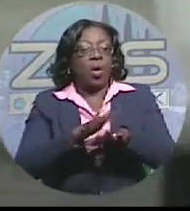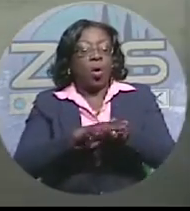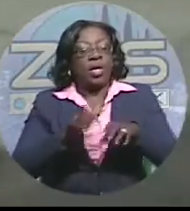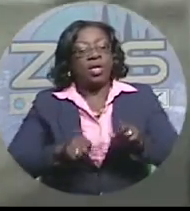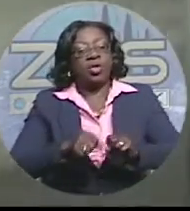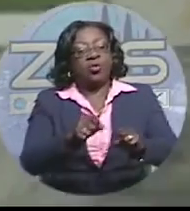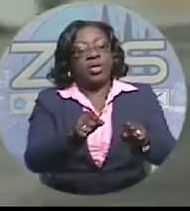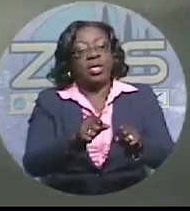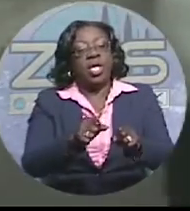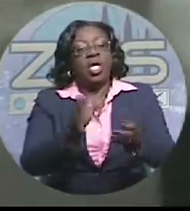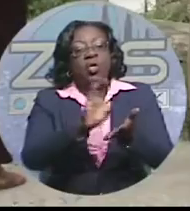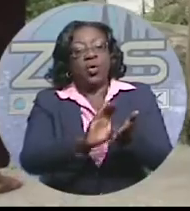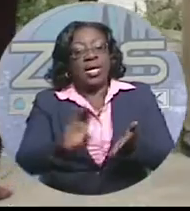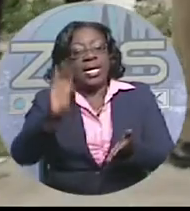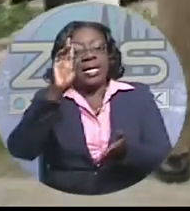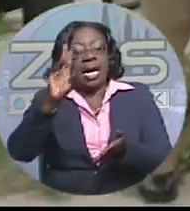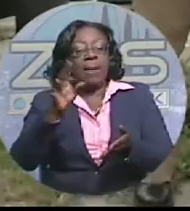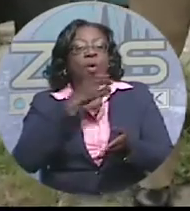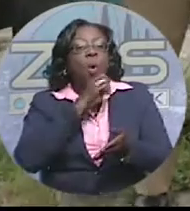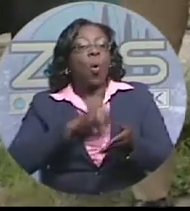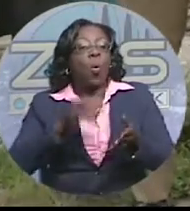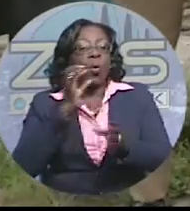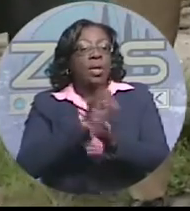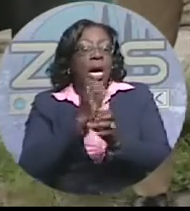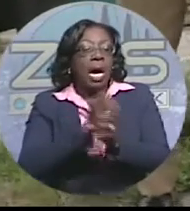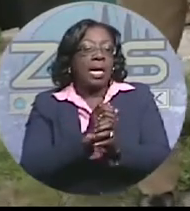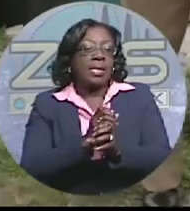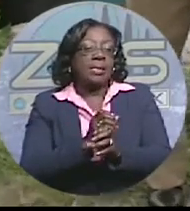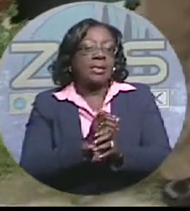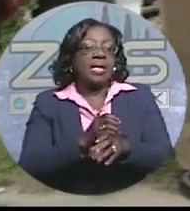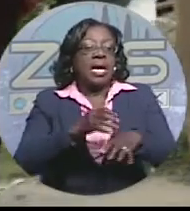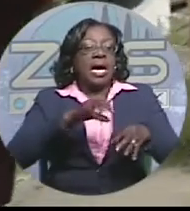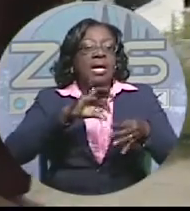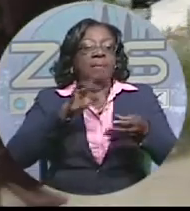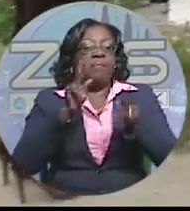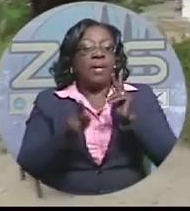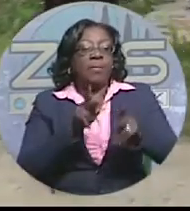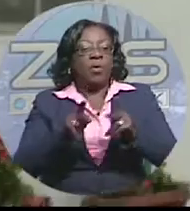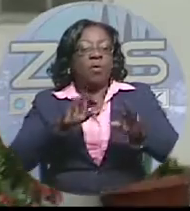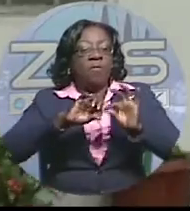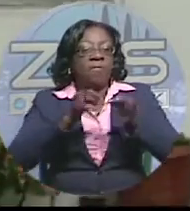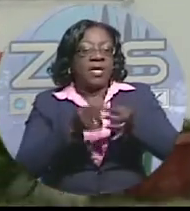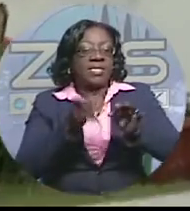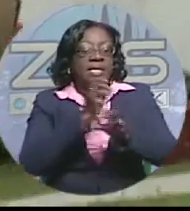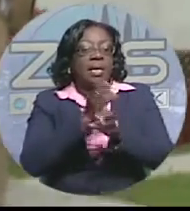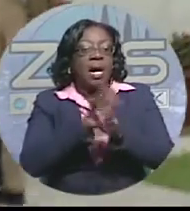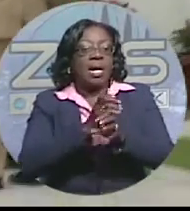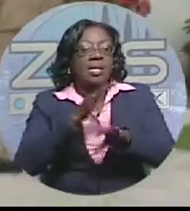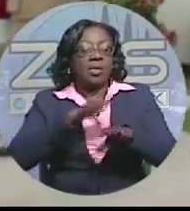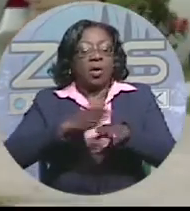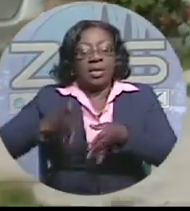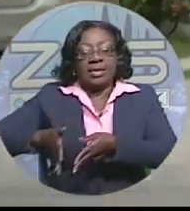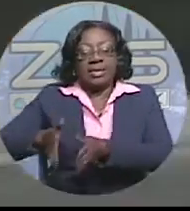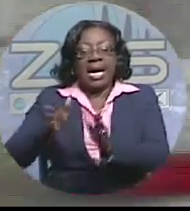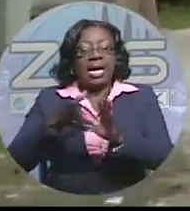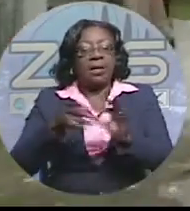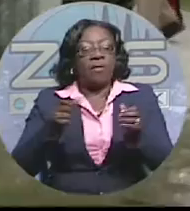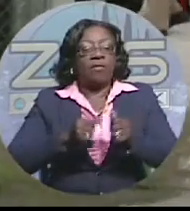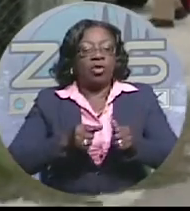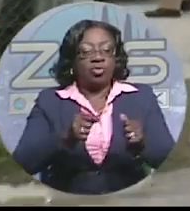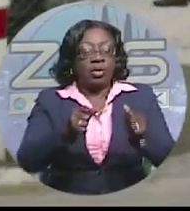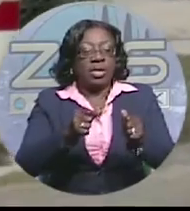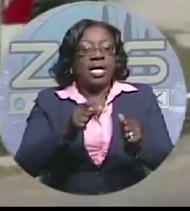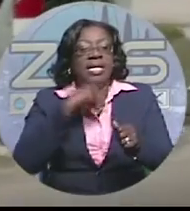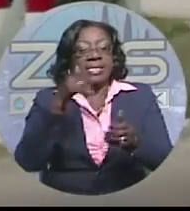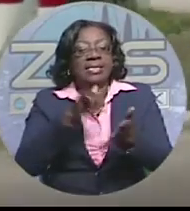mission. While this latest initiative by the government is to promote a clean and safe environment nationwide, urban renewal teams say their